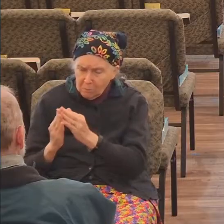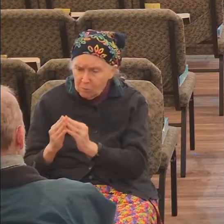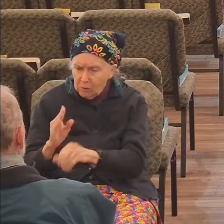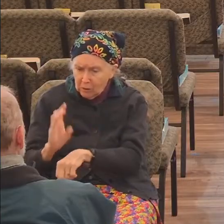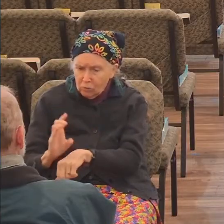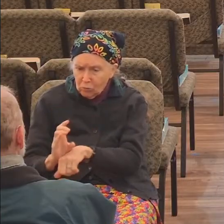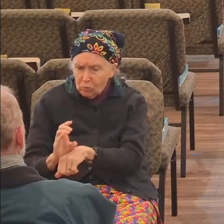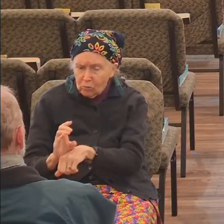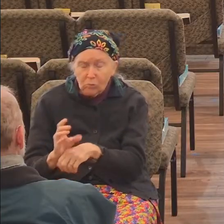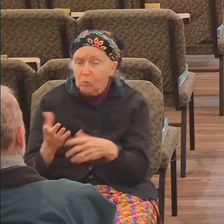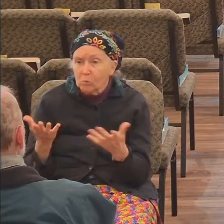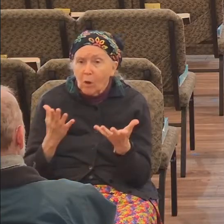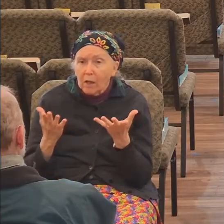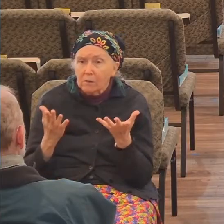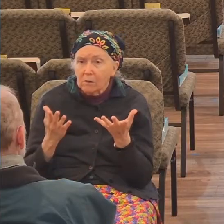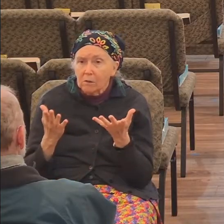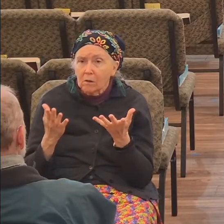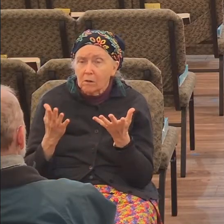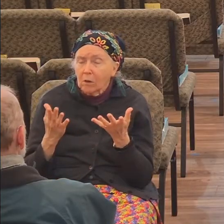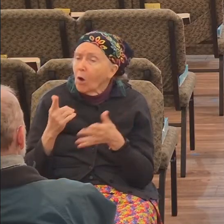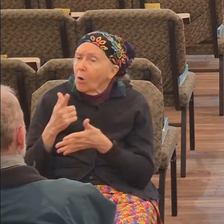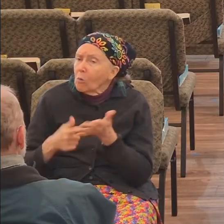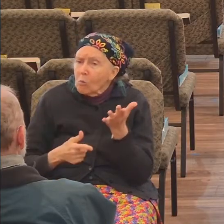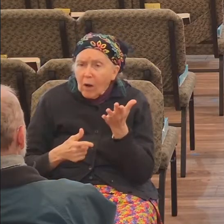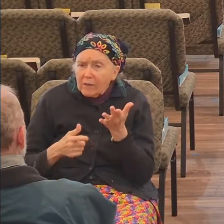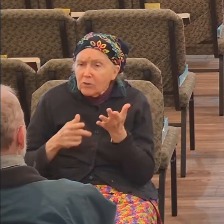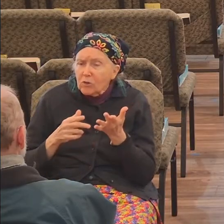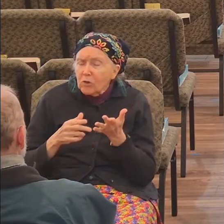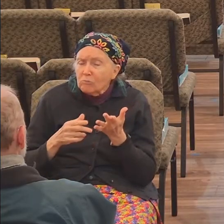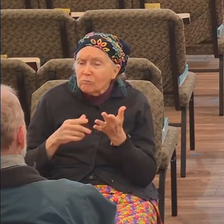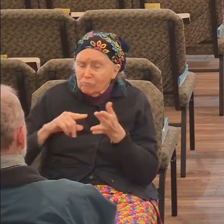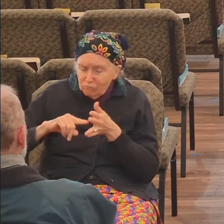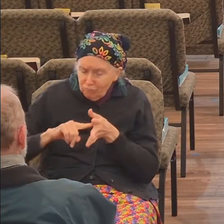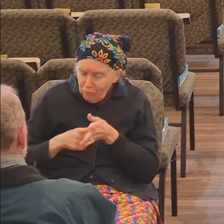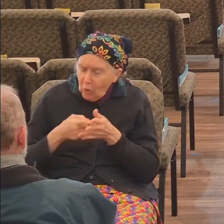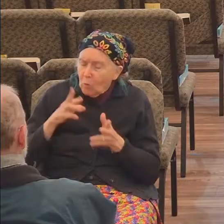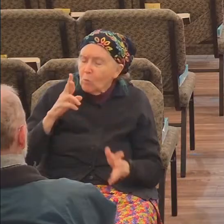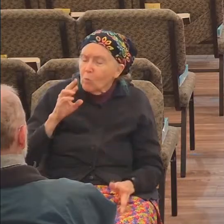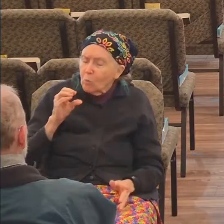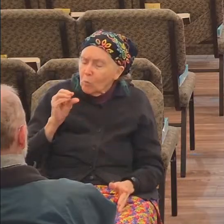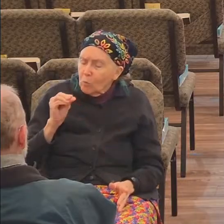what? What was at the root of that?